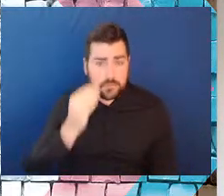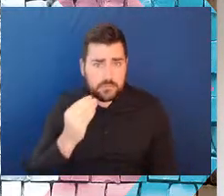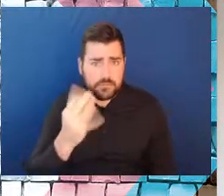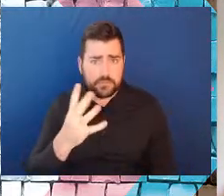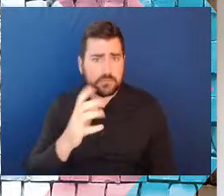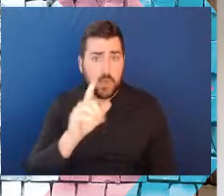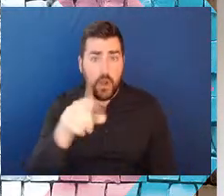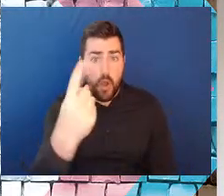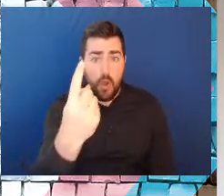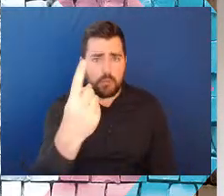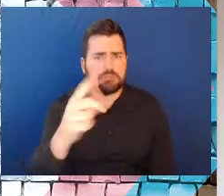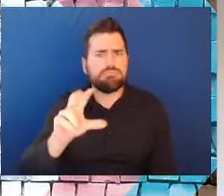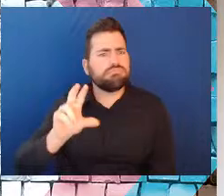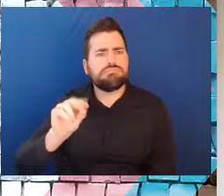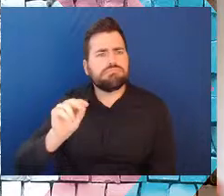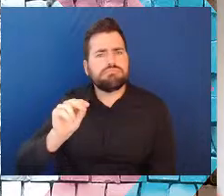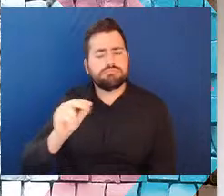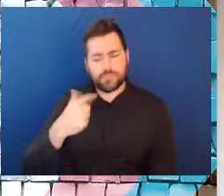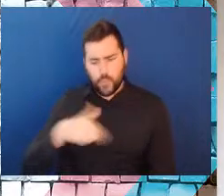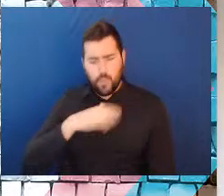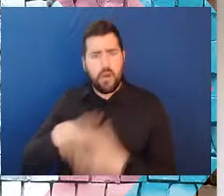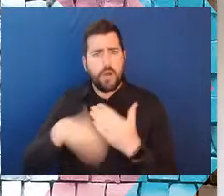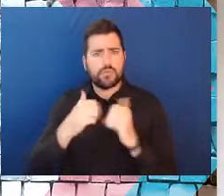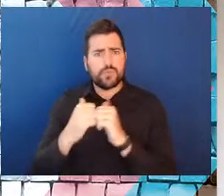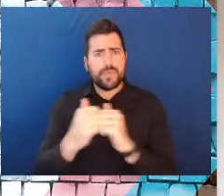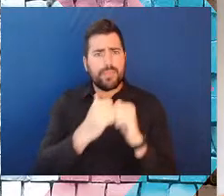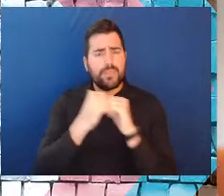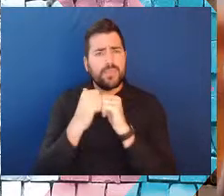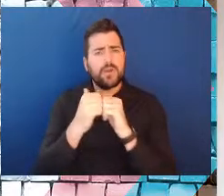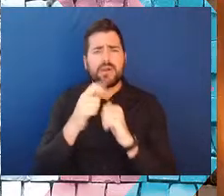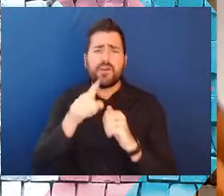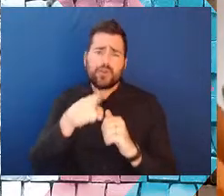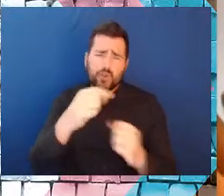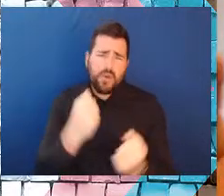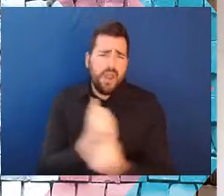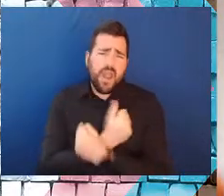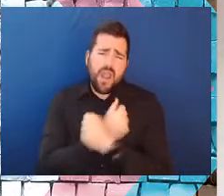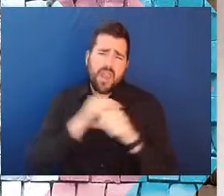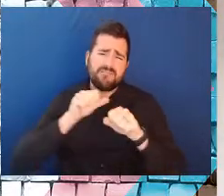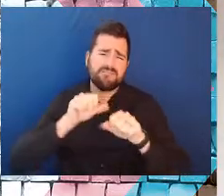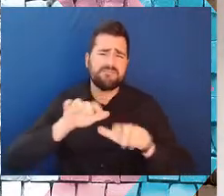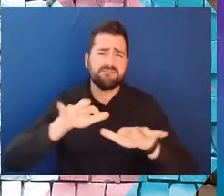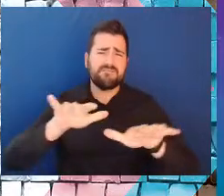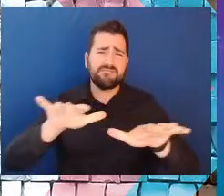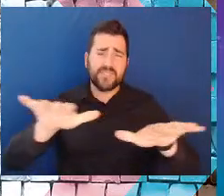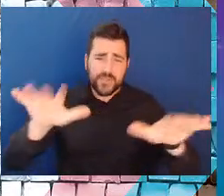alone. We're in this together. You are loved. So let's celebrate.